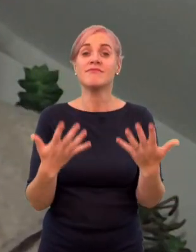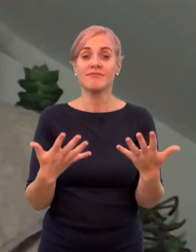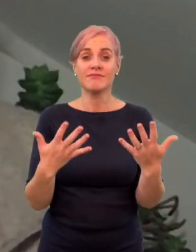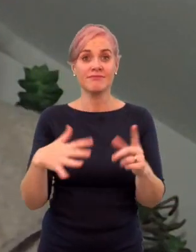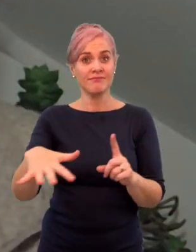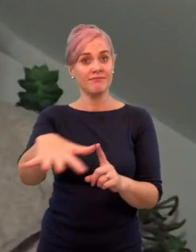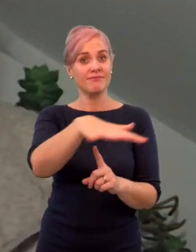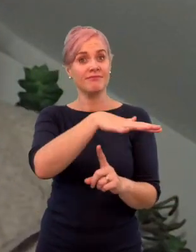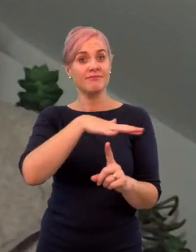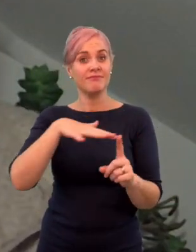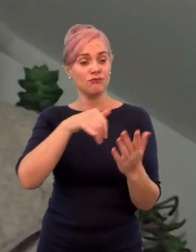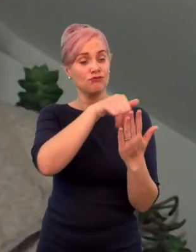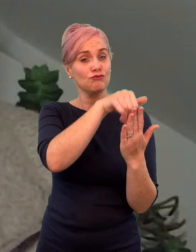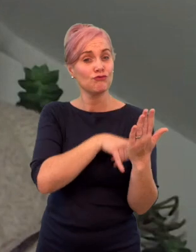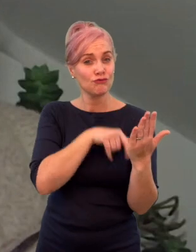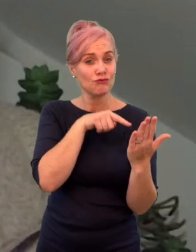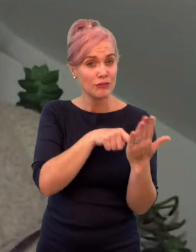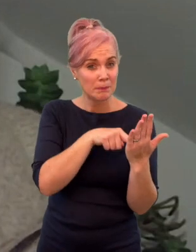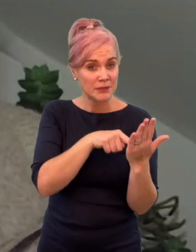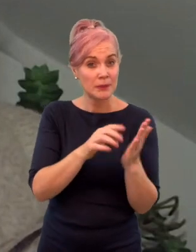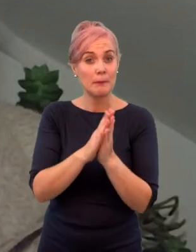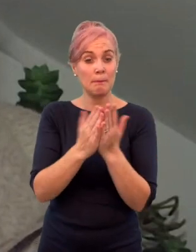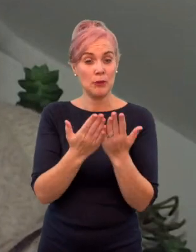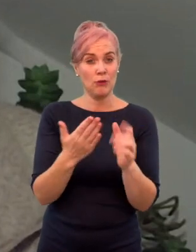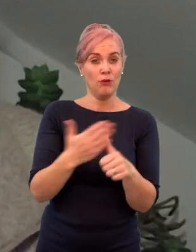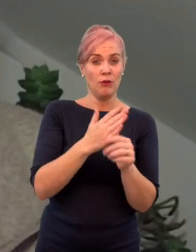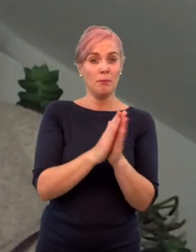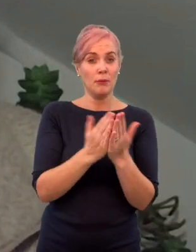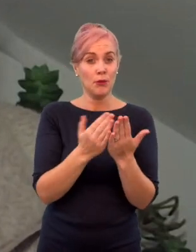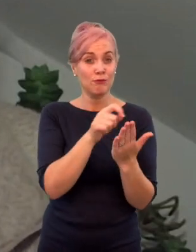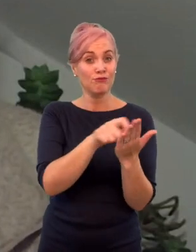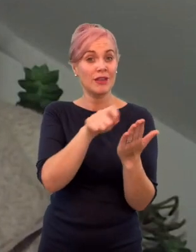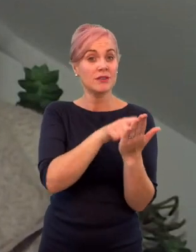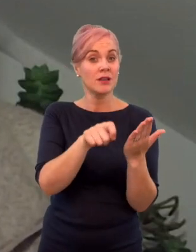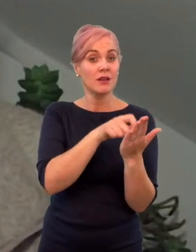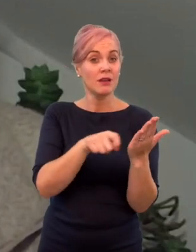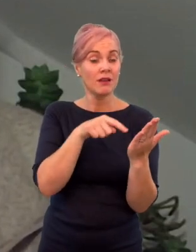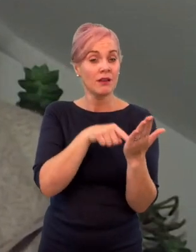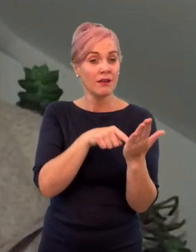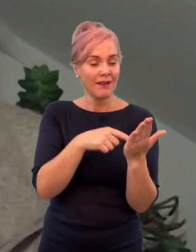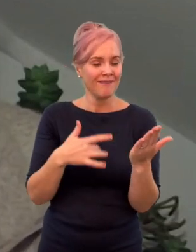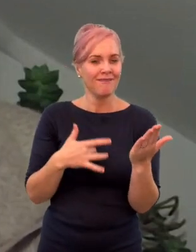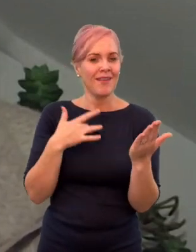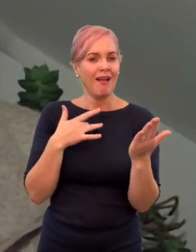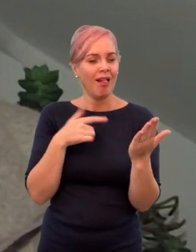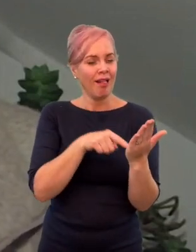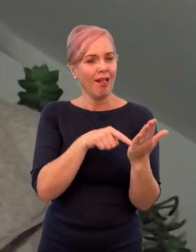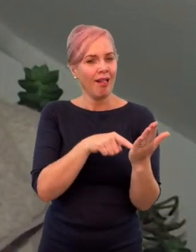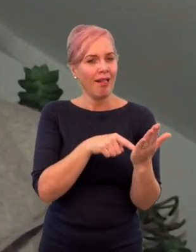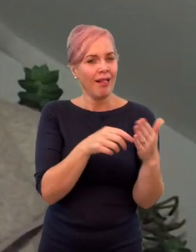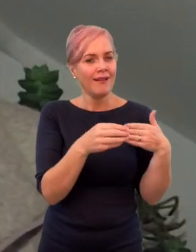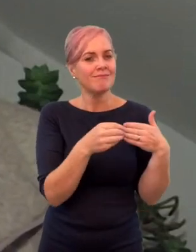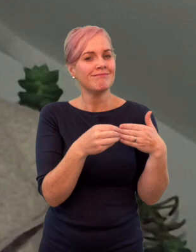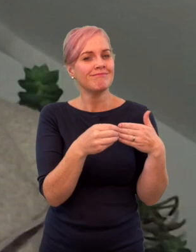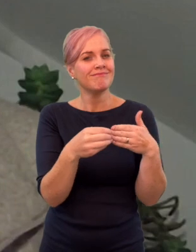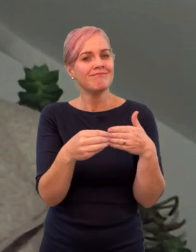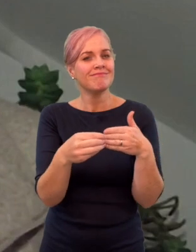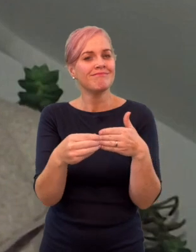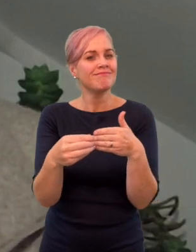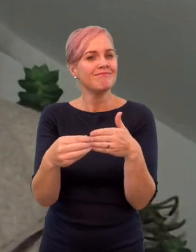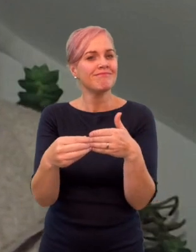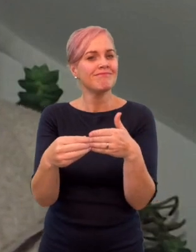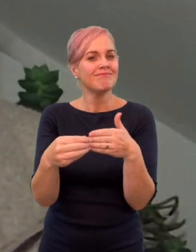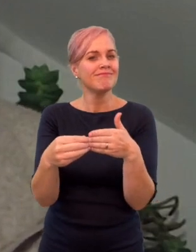because of the way this script and book, the original book were written, um, to me, feels like